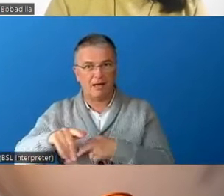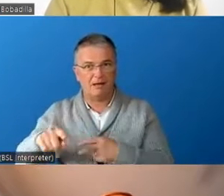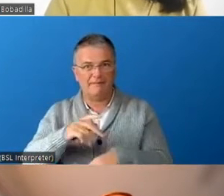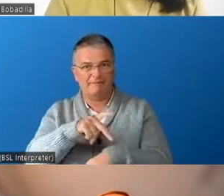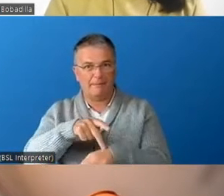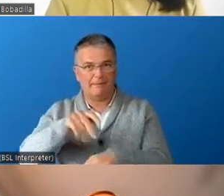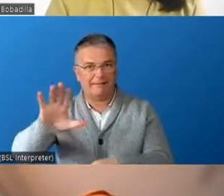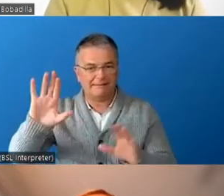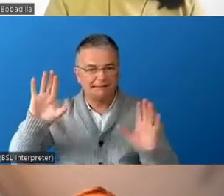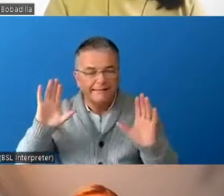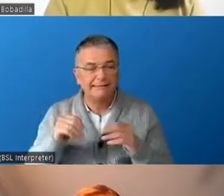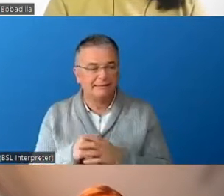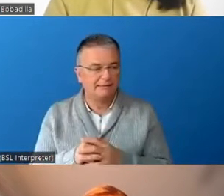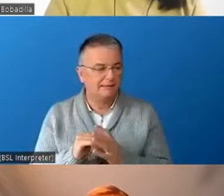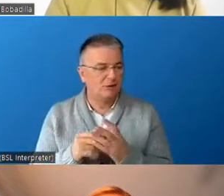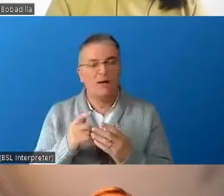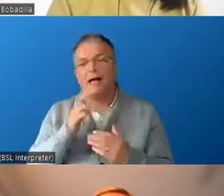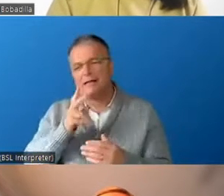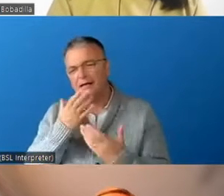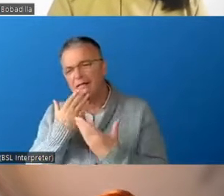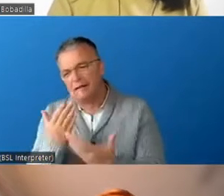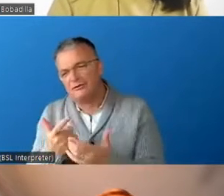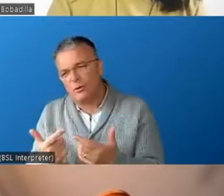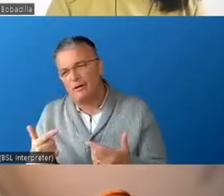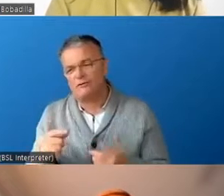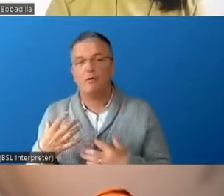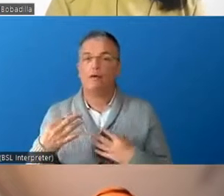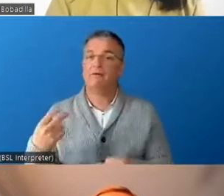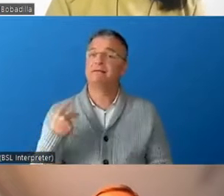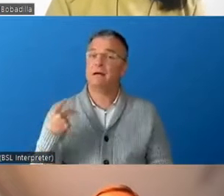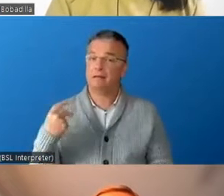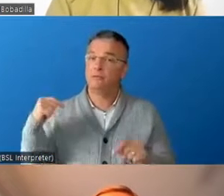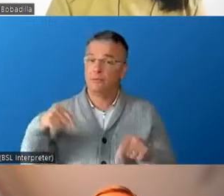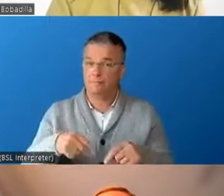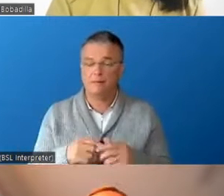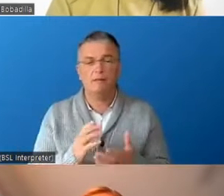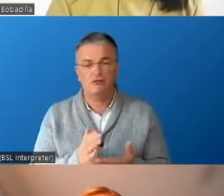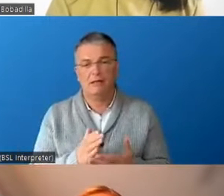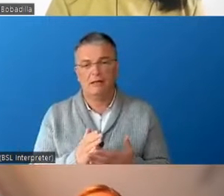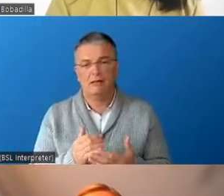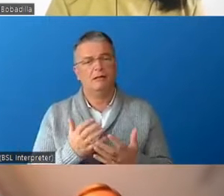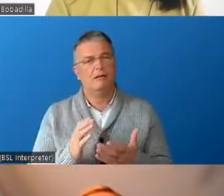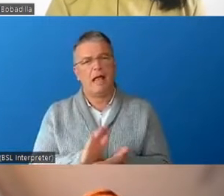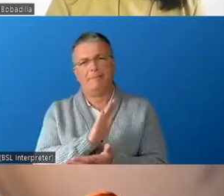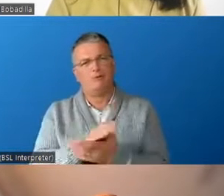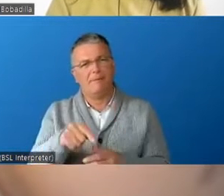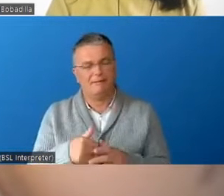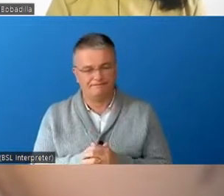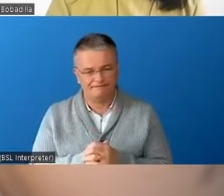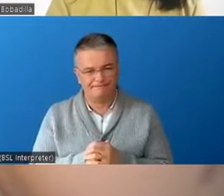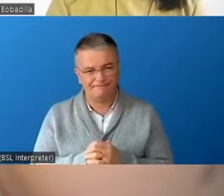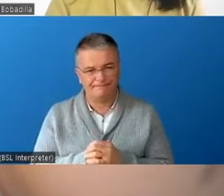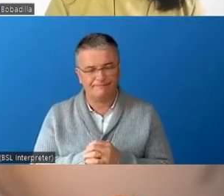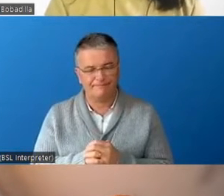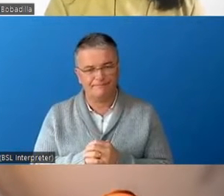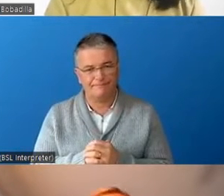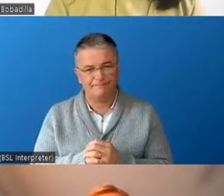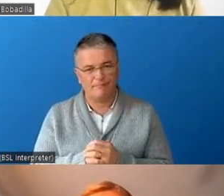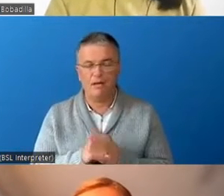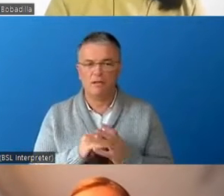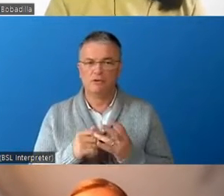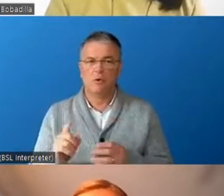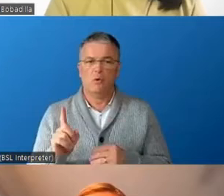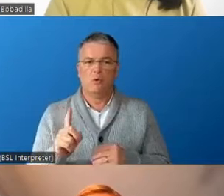So again, thank you so much for inviting us to be here. We are very, very happy to be here with you. So what is